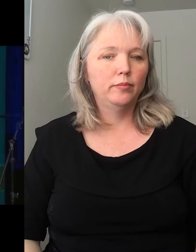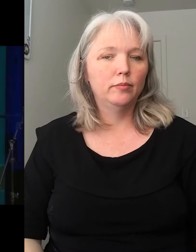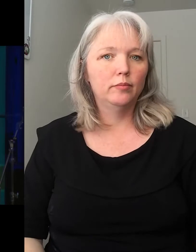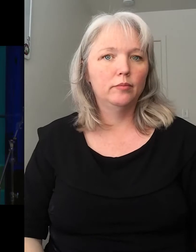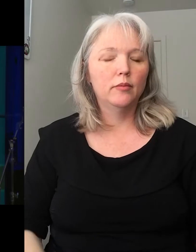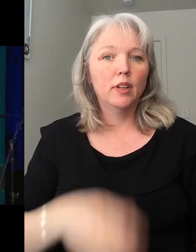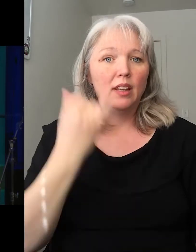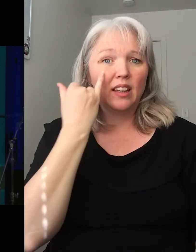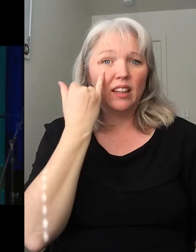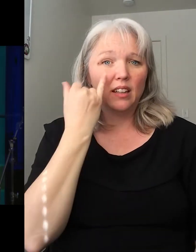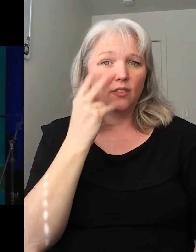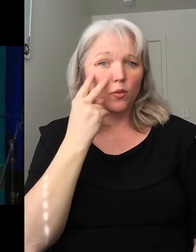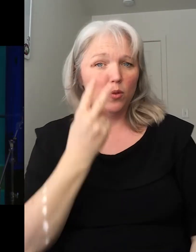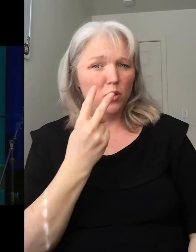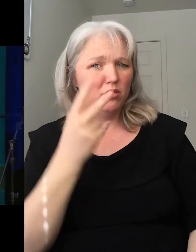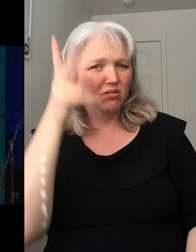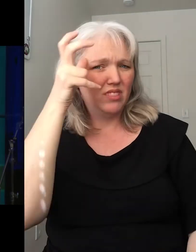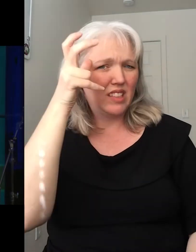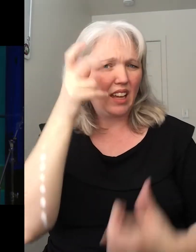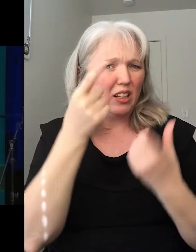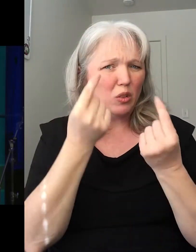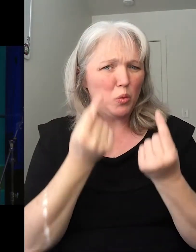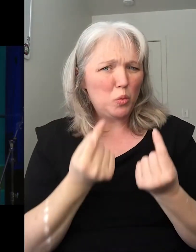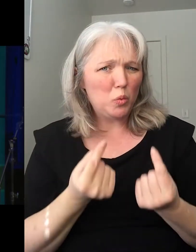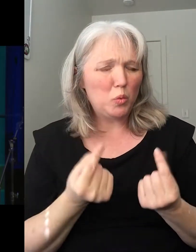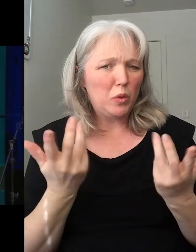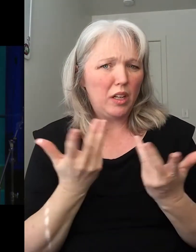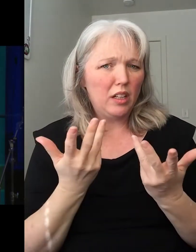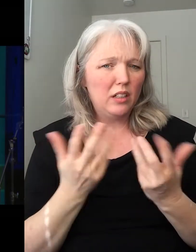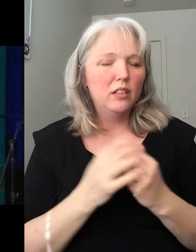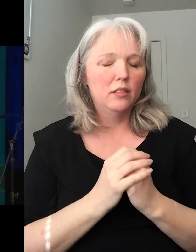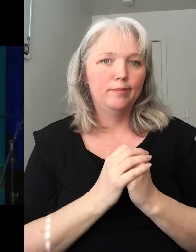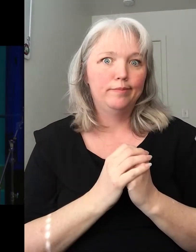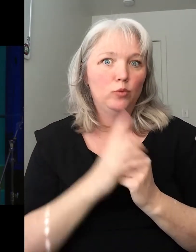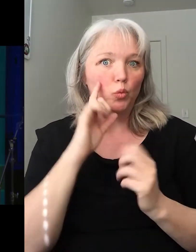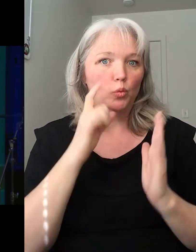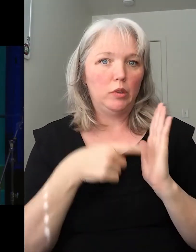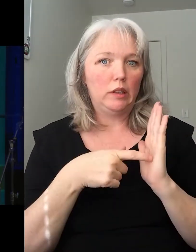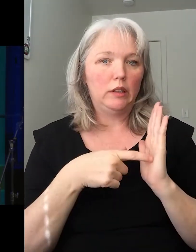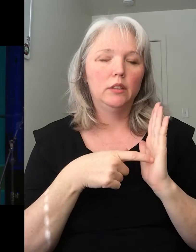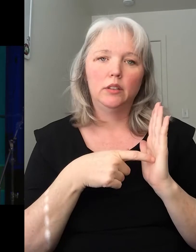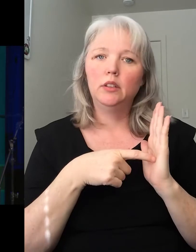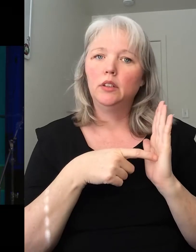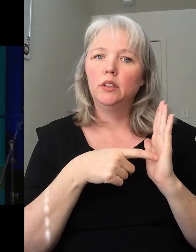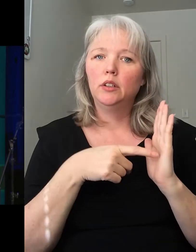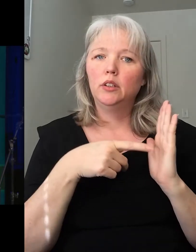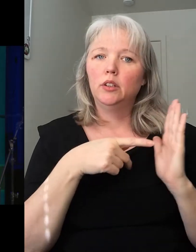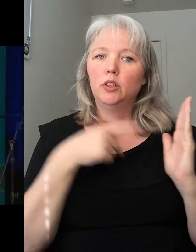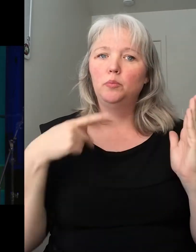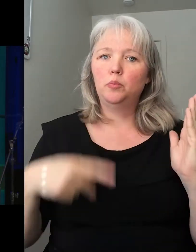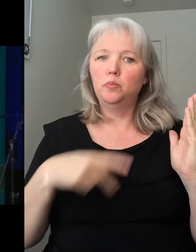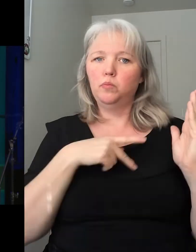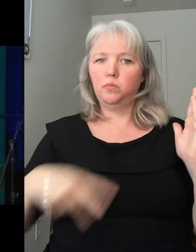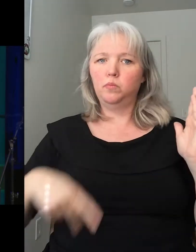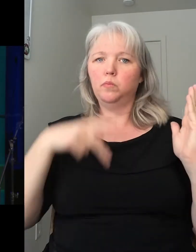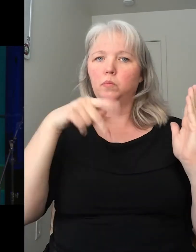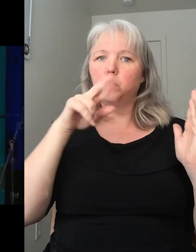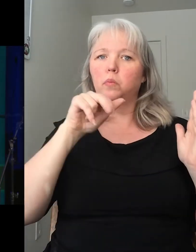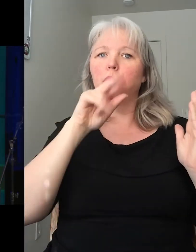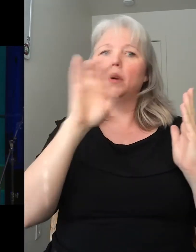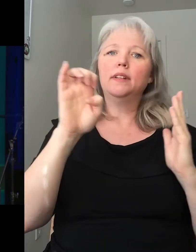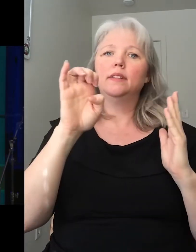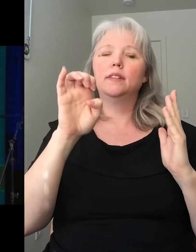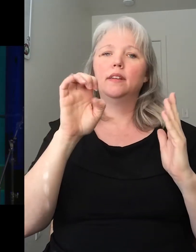If you look at what Satan can do, you begin to realize that he is the prince of the power of the air. He has a lot of things